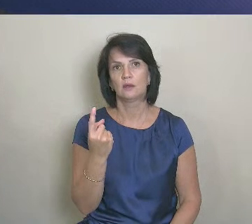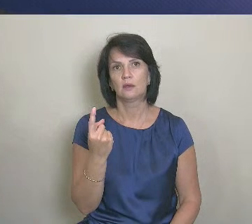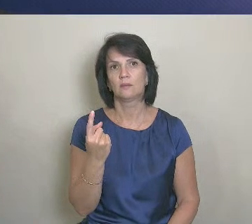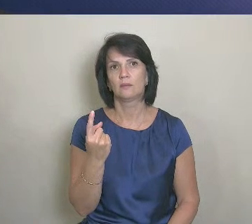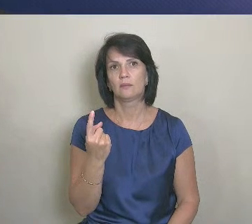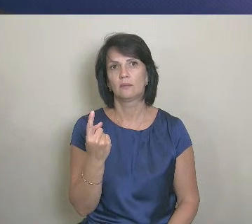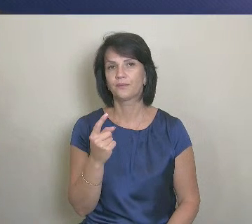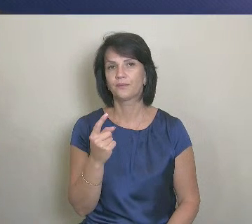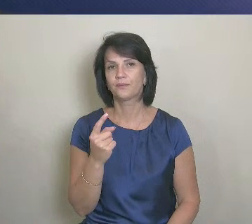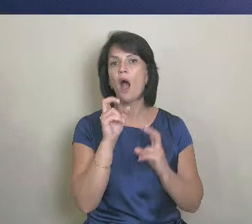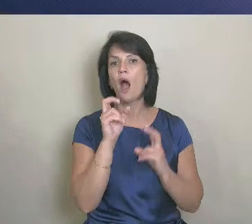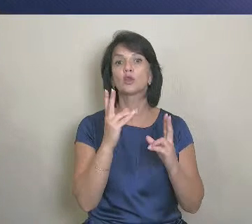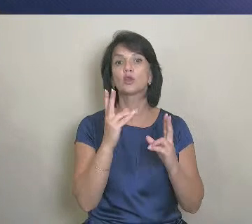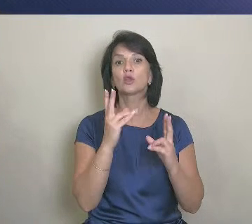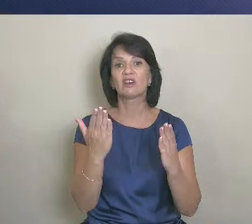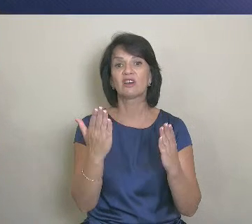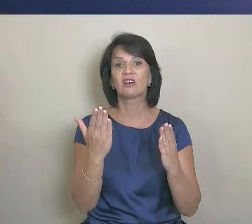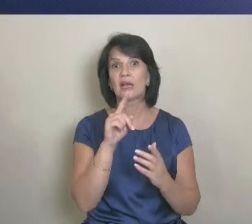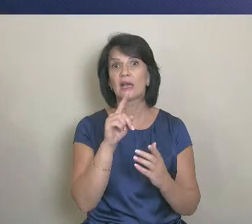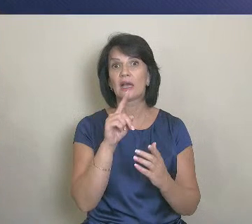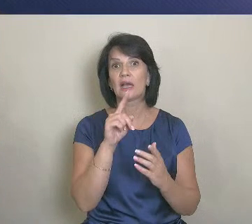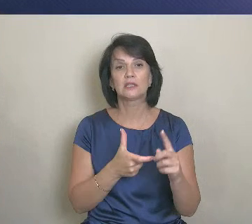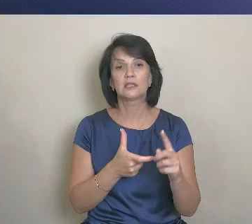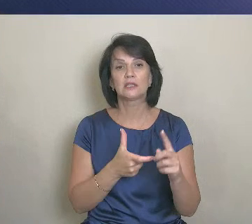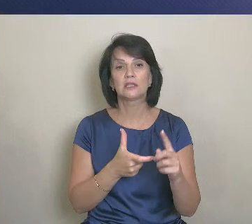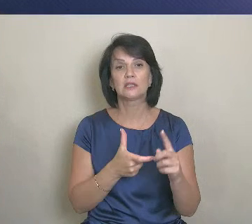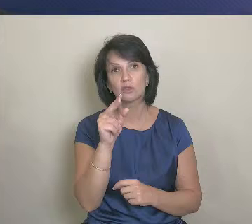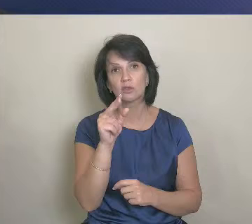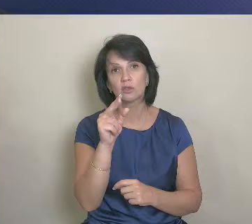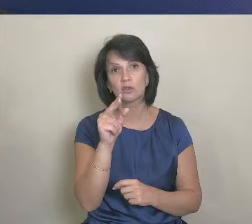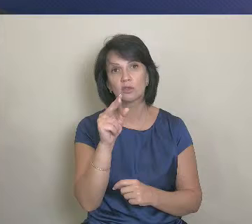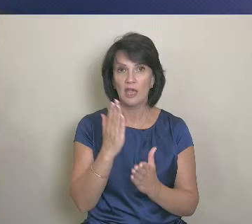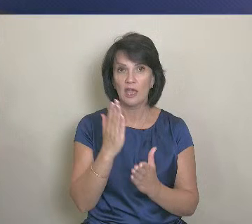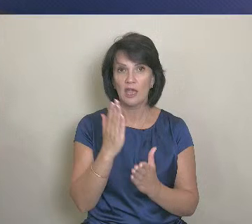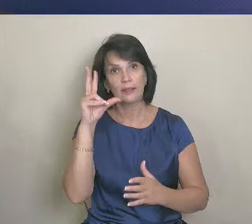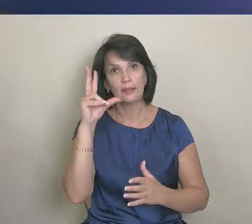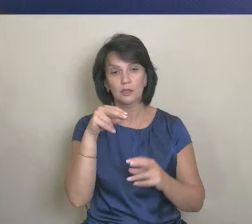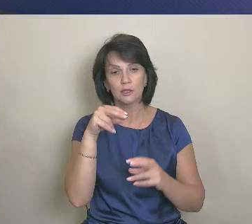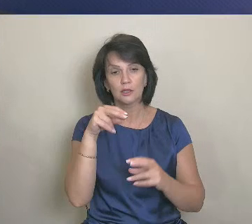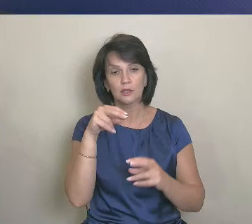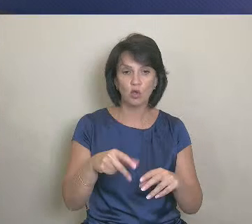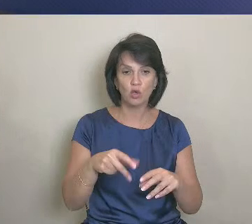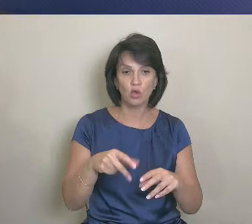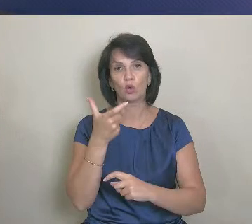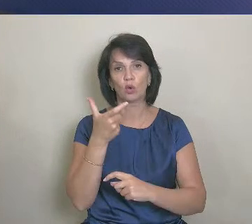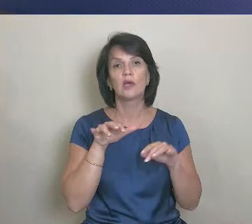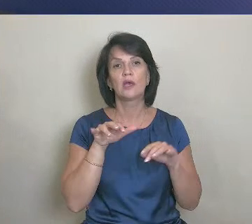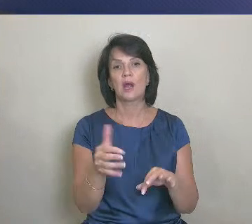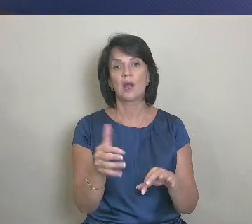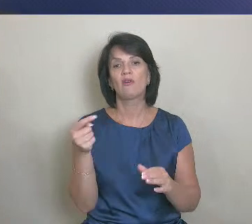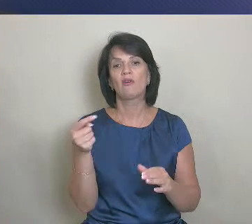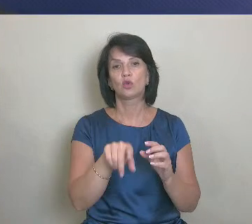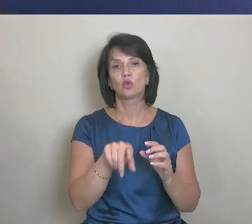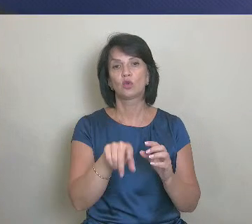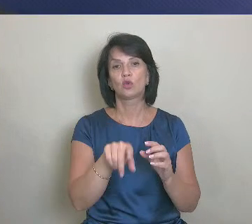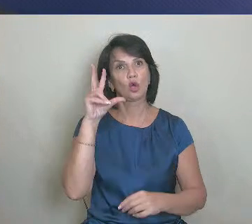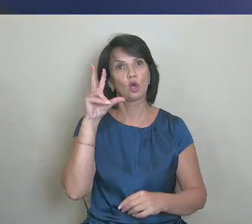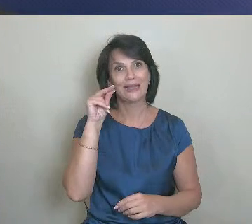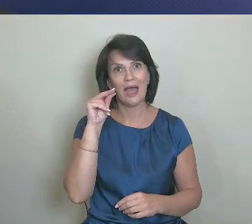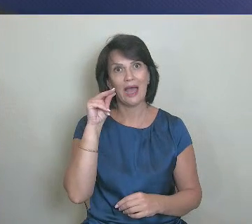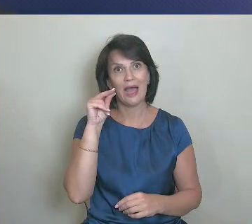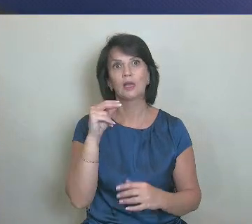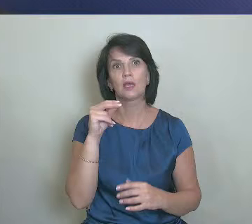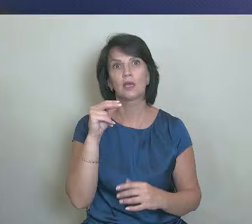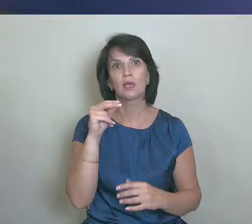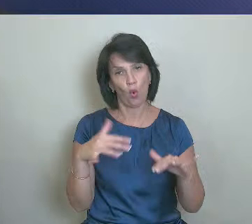and Lugansk Oblast. Who files actions, and do you know anything about the dates of hearings?